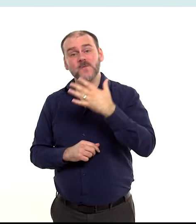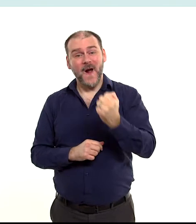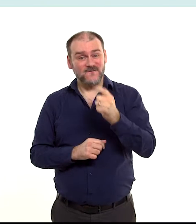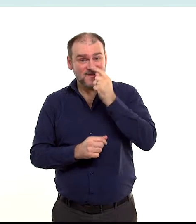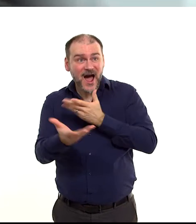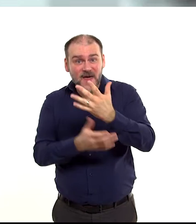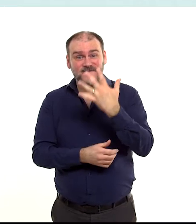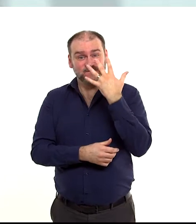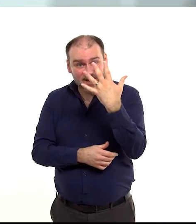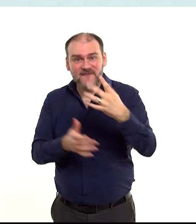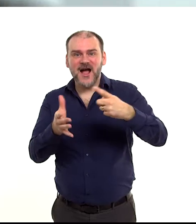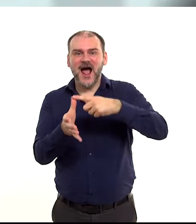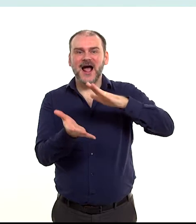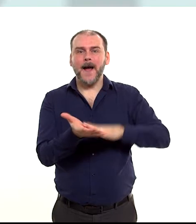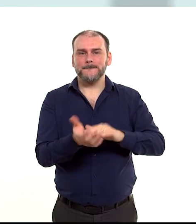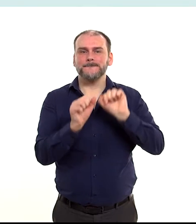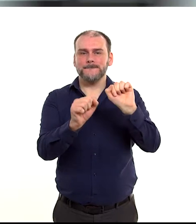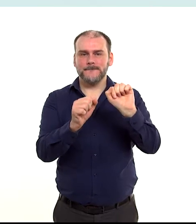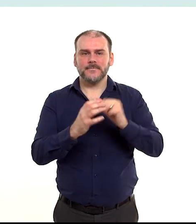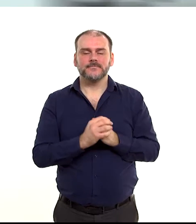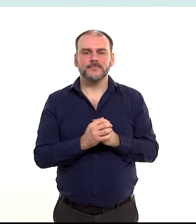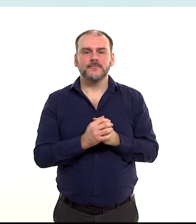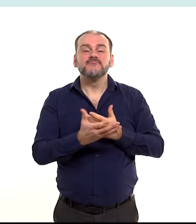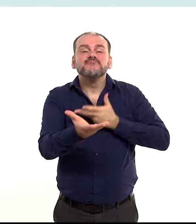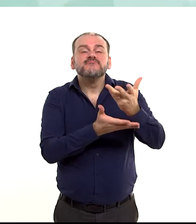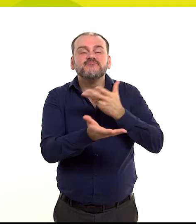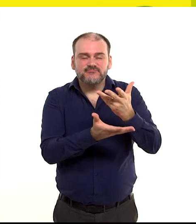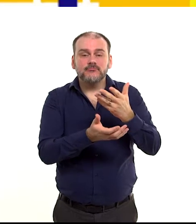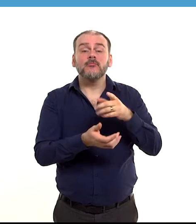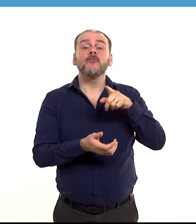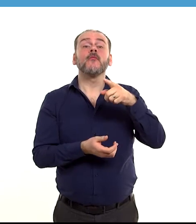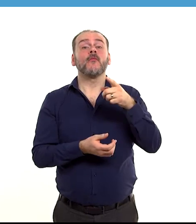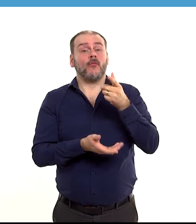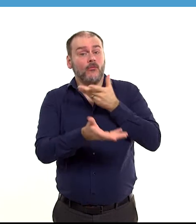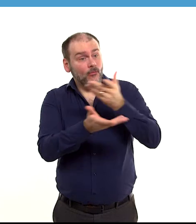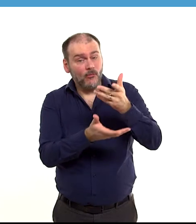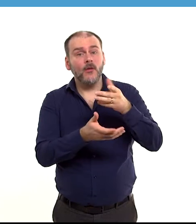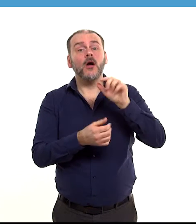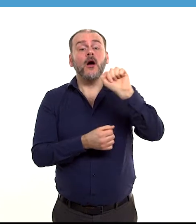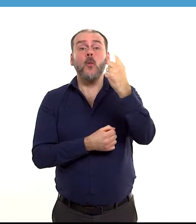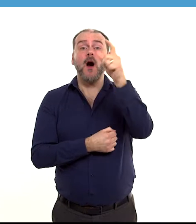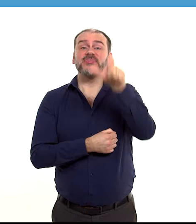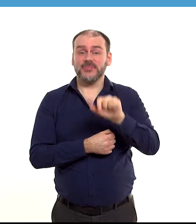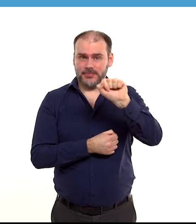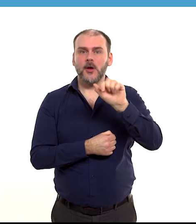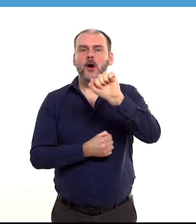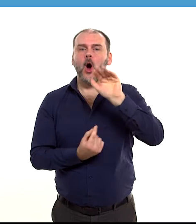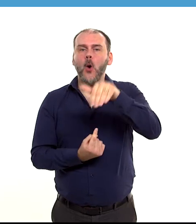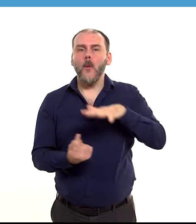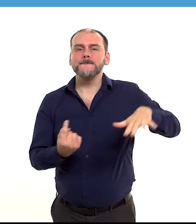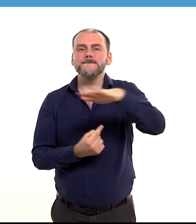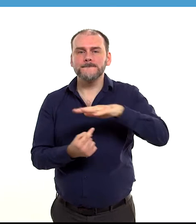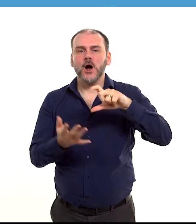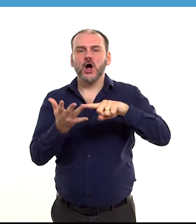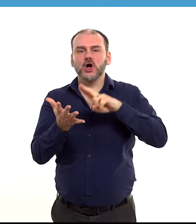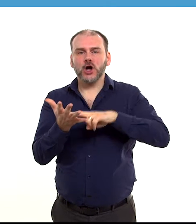the environment and much more. In fact, everyone in Wales has 5 Assembly members representing their interests in the National